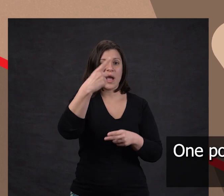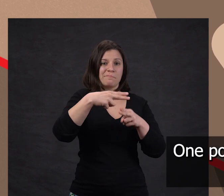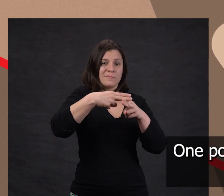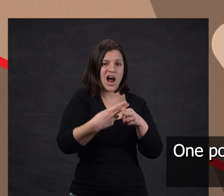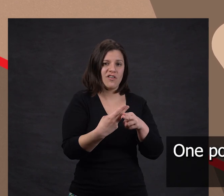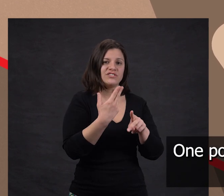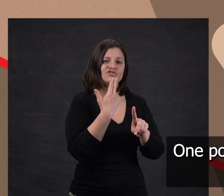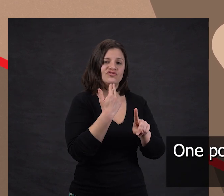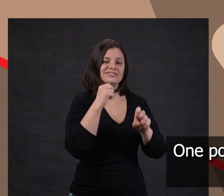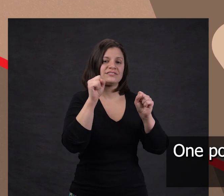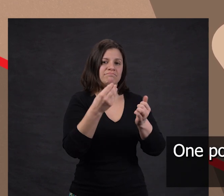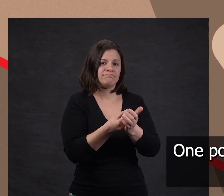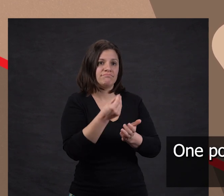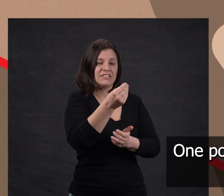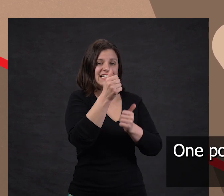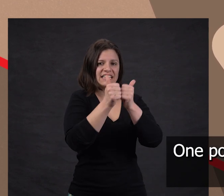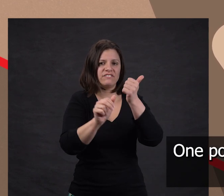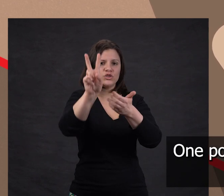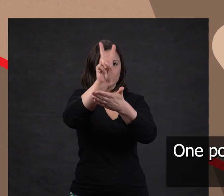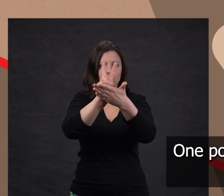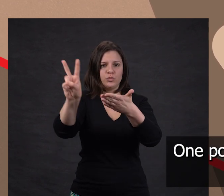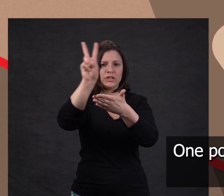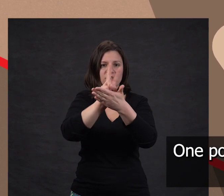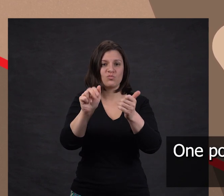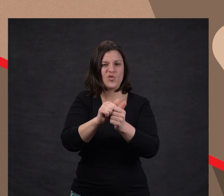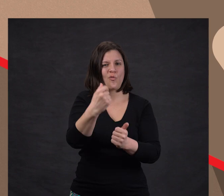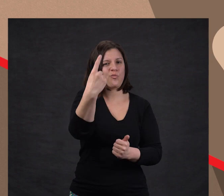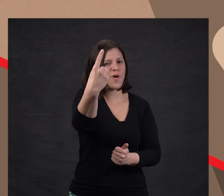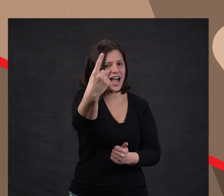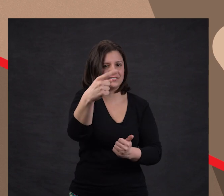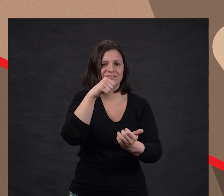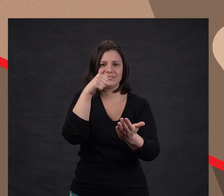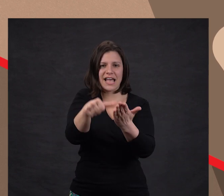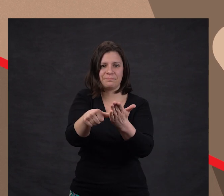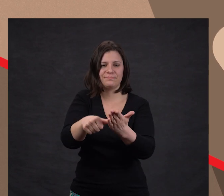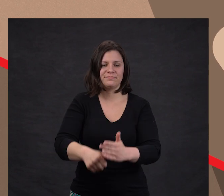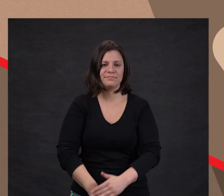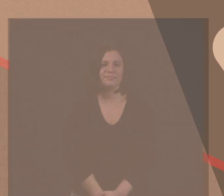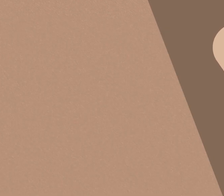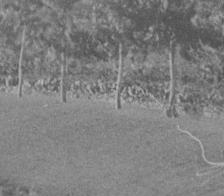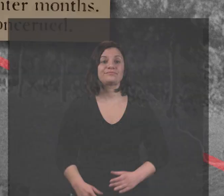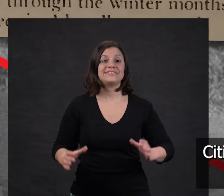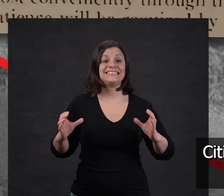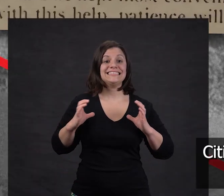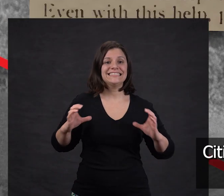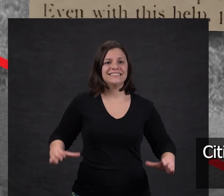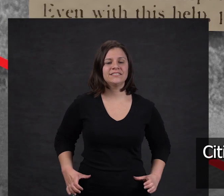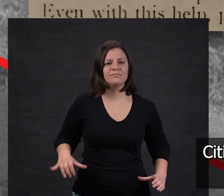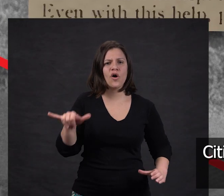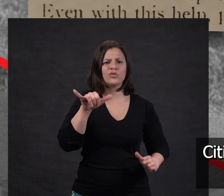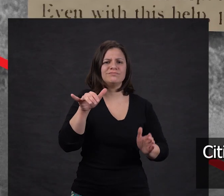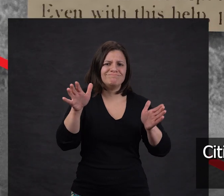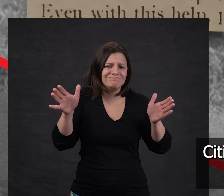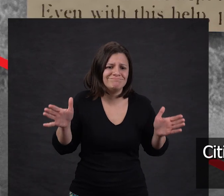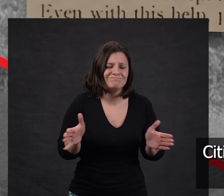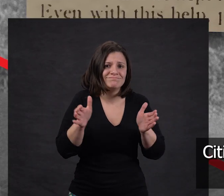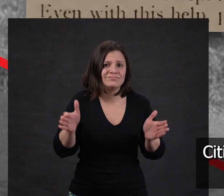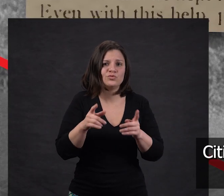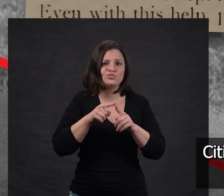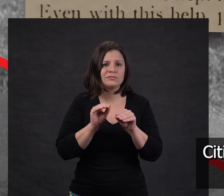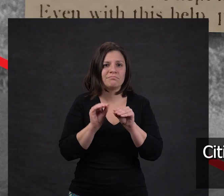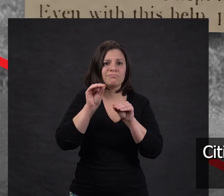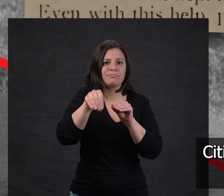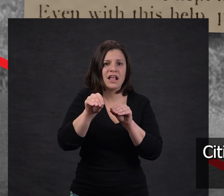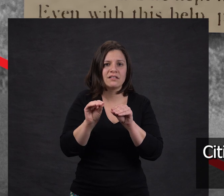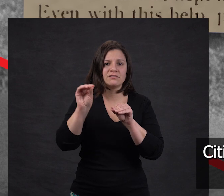1 pound of sugar can be purchased every 2 weeks with 1 stamp. Photo of school garden and a paragraph from board report. Citizens were also encouraged to